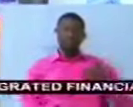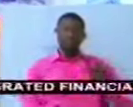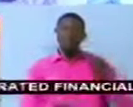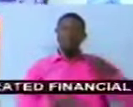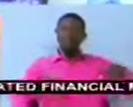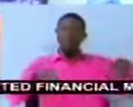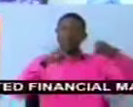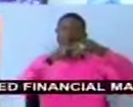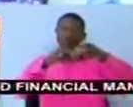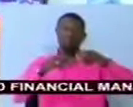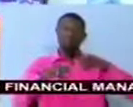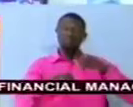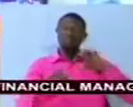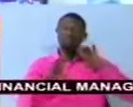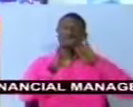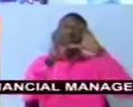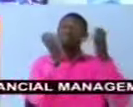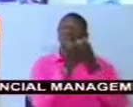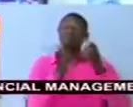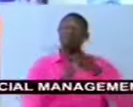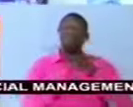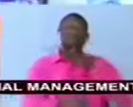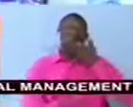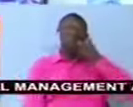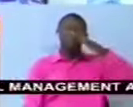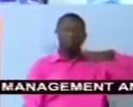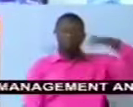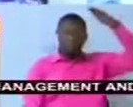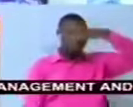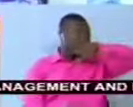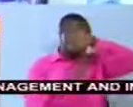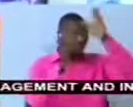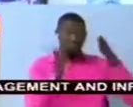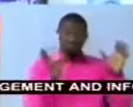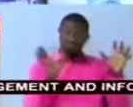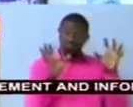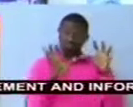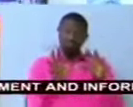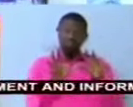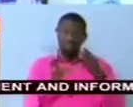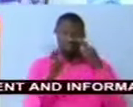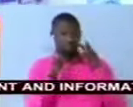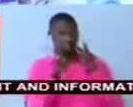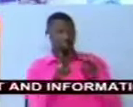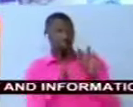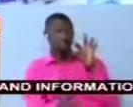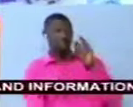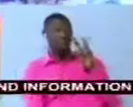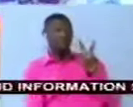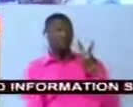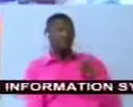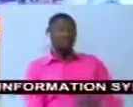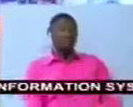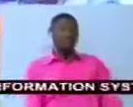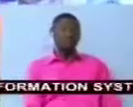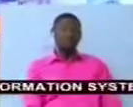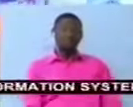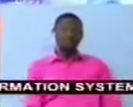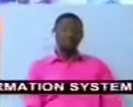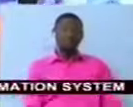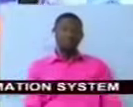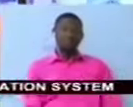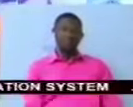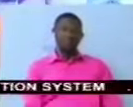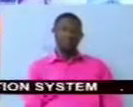ñew sétal. Everybody in the street come to watch the television courant. Because there was no electricity. Ma am fa fridge itam bu mag moko